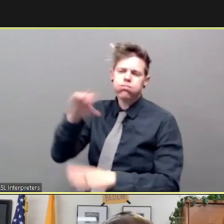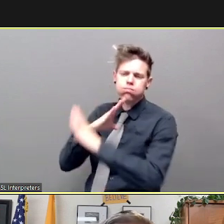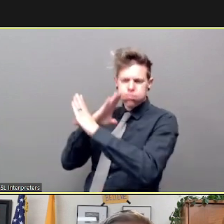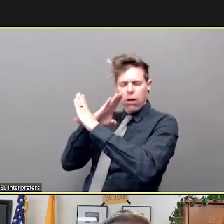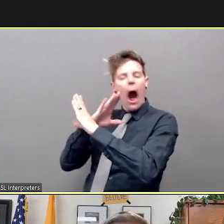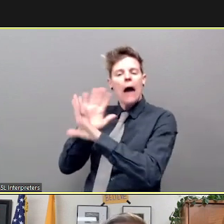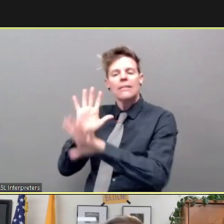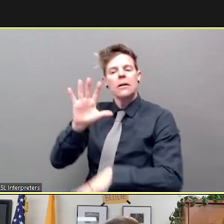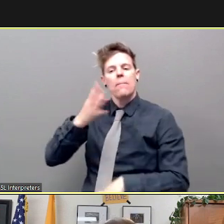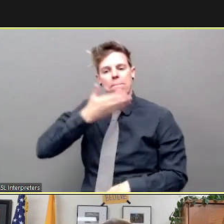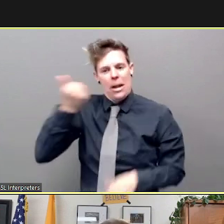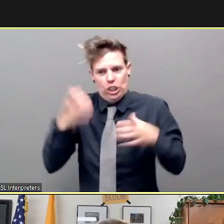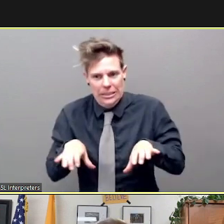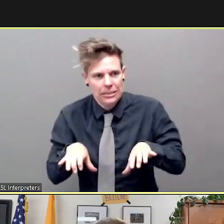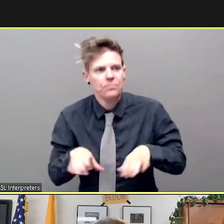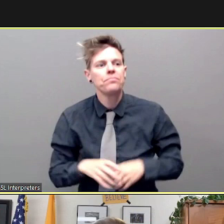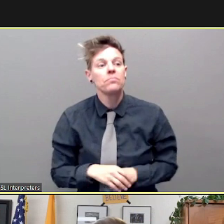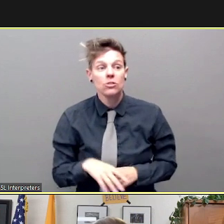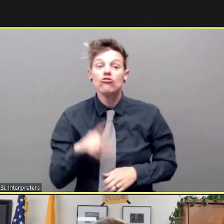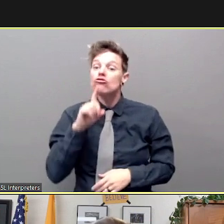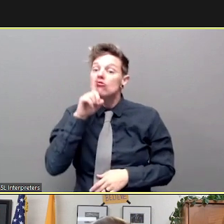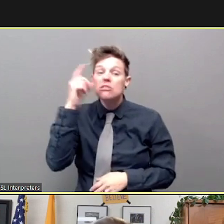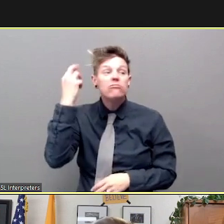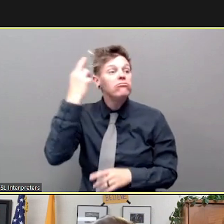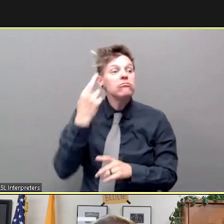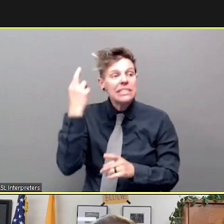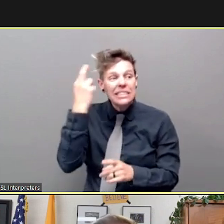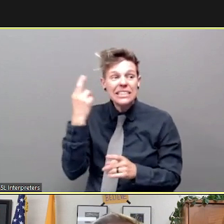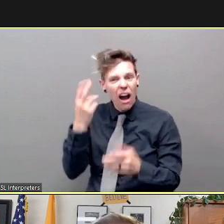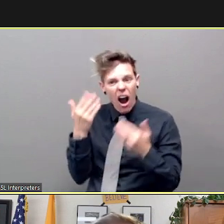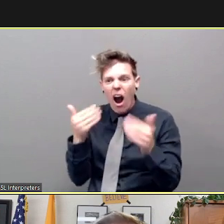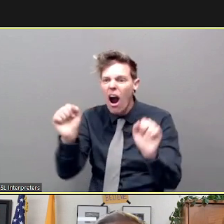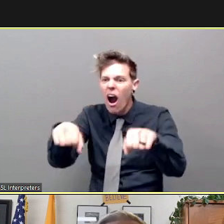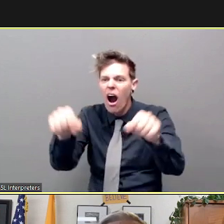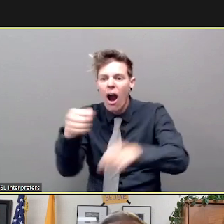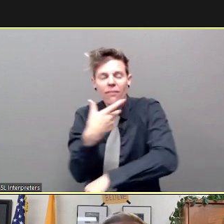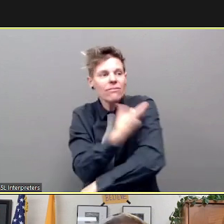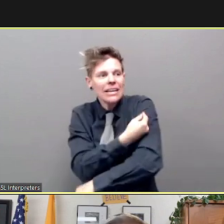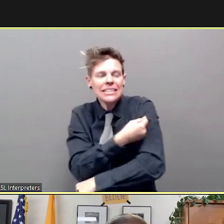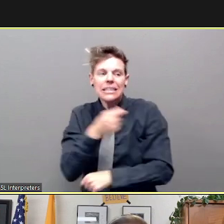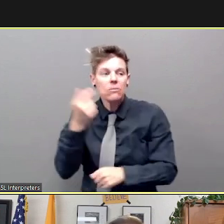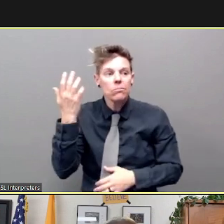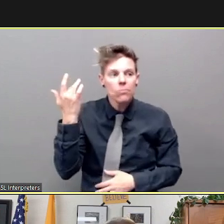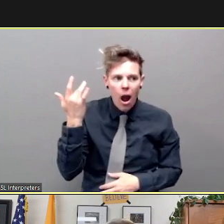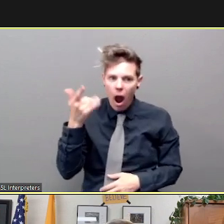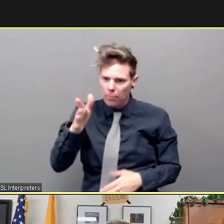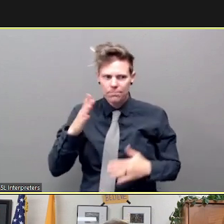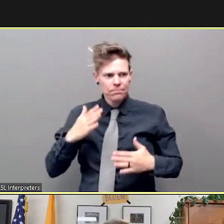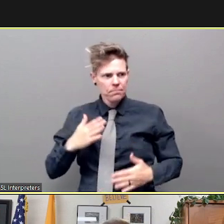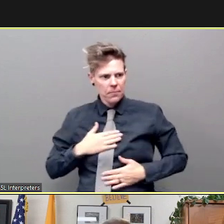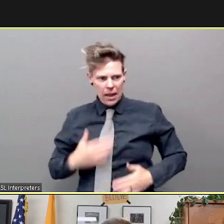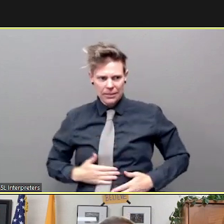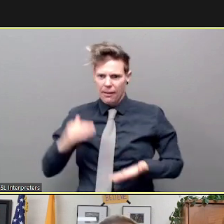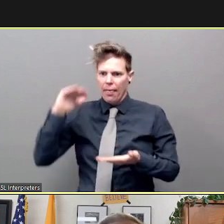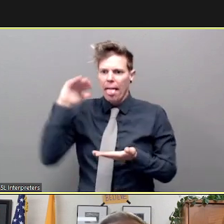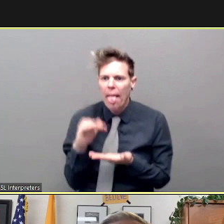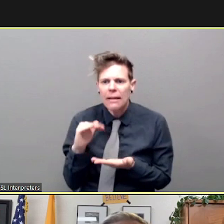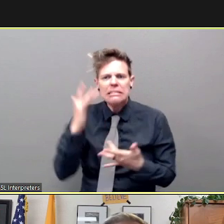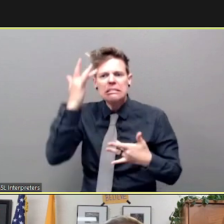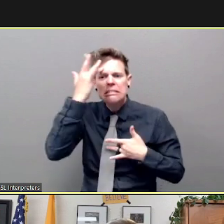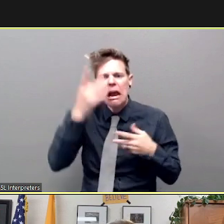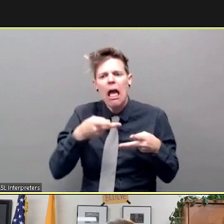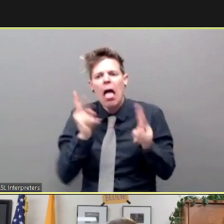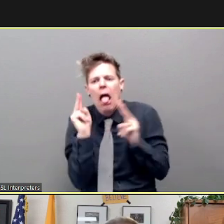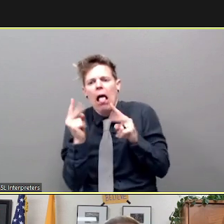with this booster, is because of the dramatic reduction in hospitalization and death. And so those people who do get